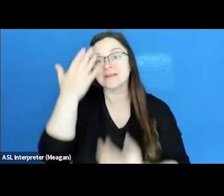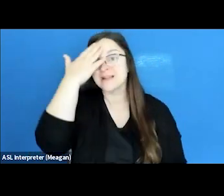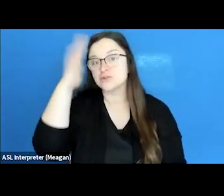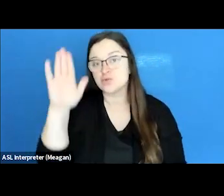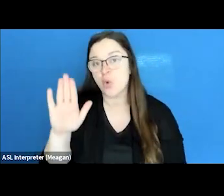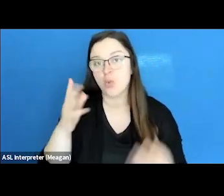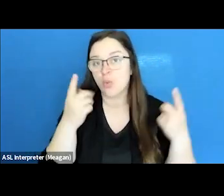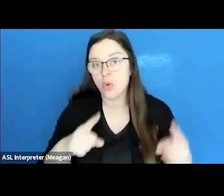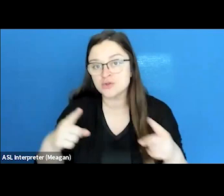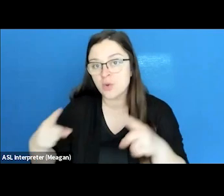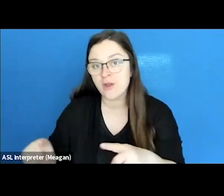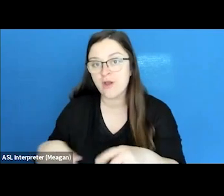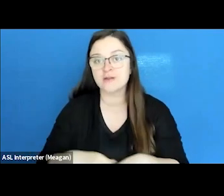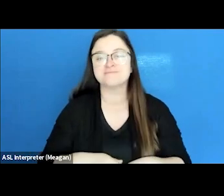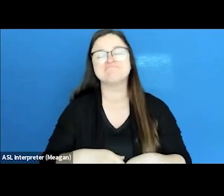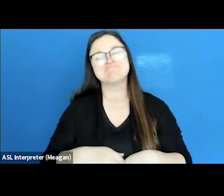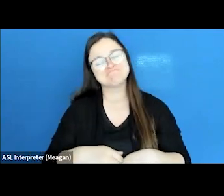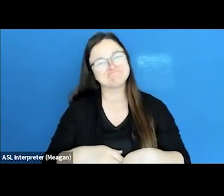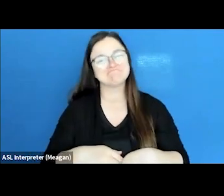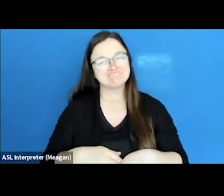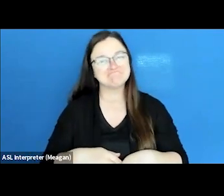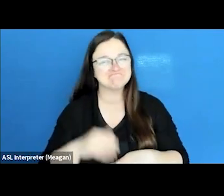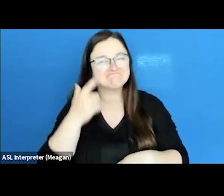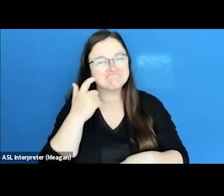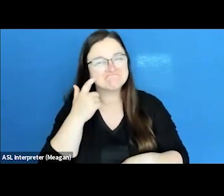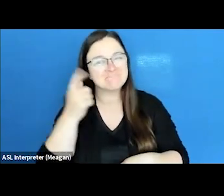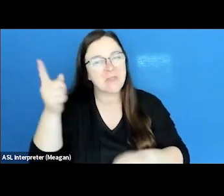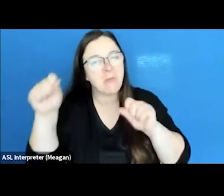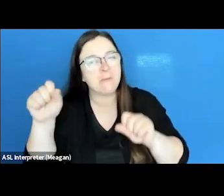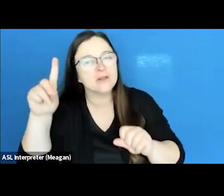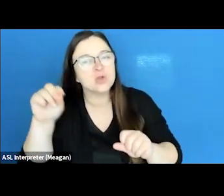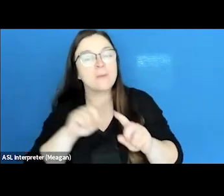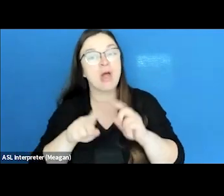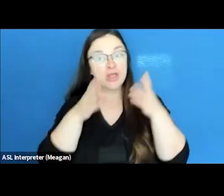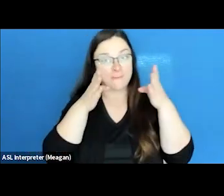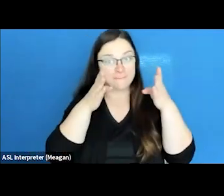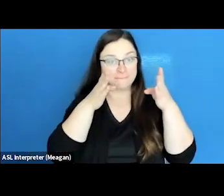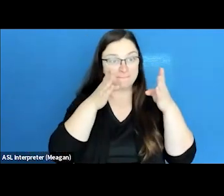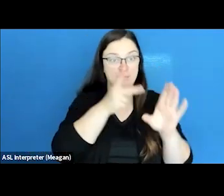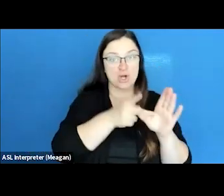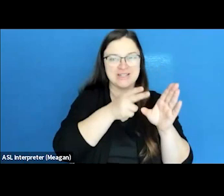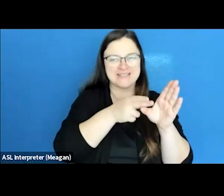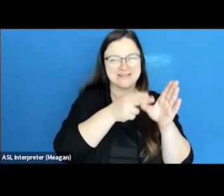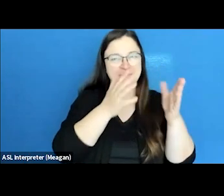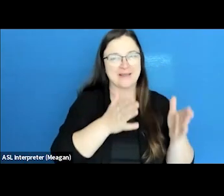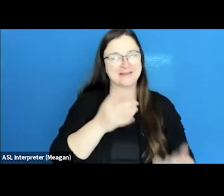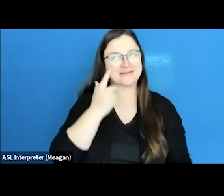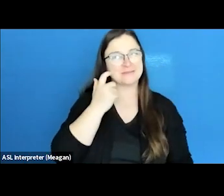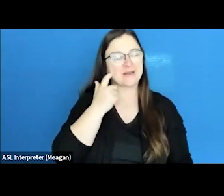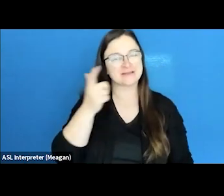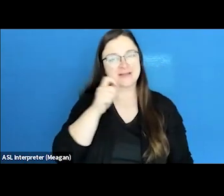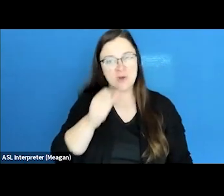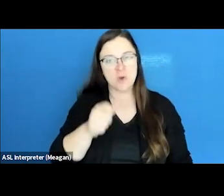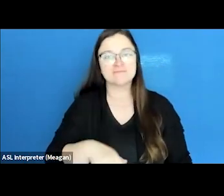what's going on, and they probably do, but the participant is convinced that they don't. I'm ashamed to tell